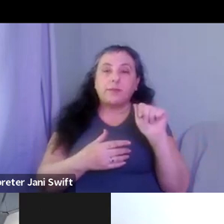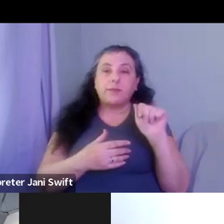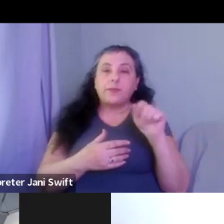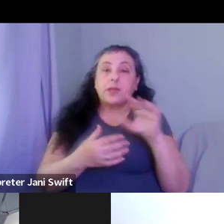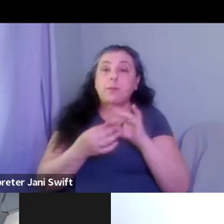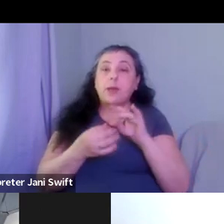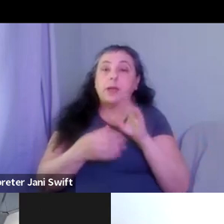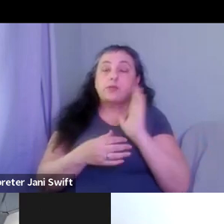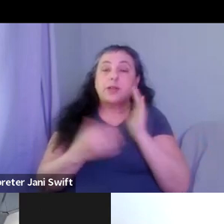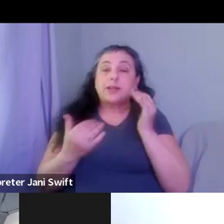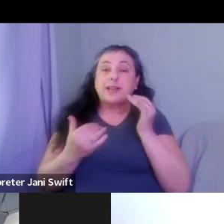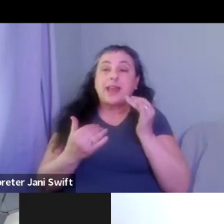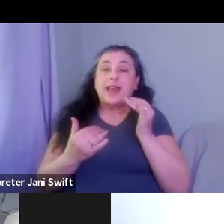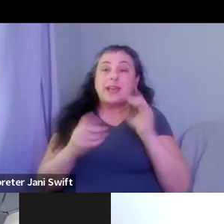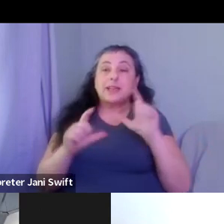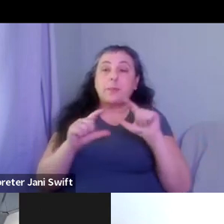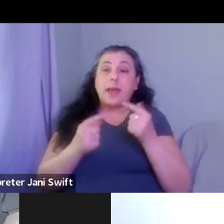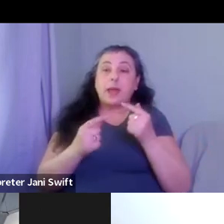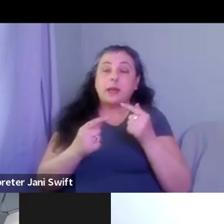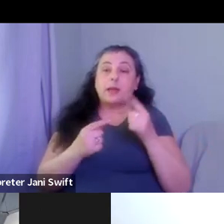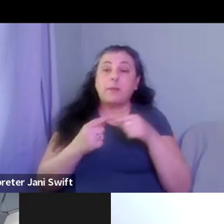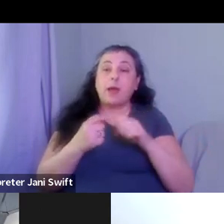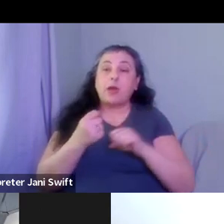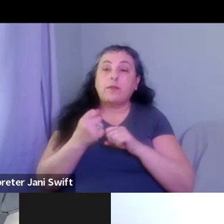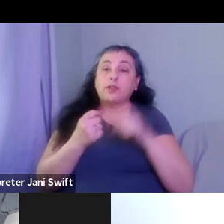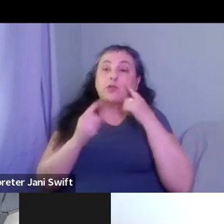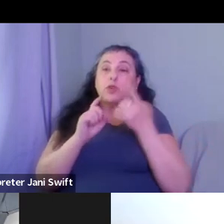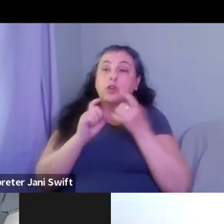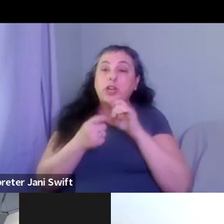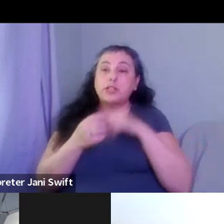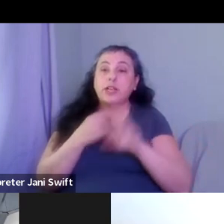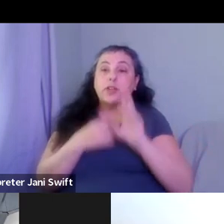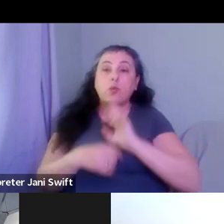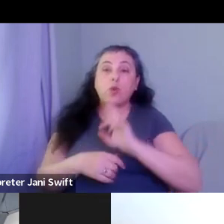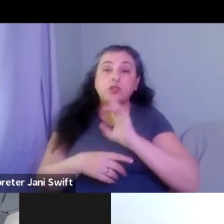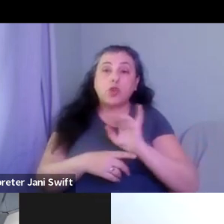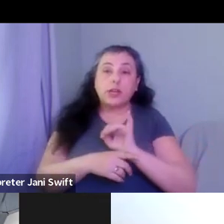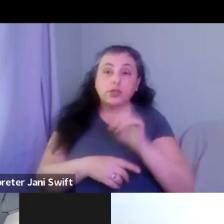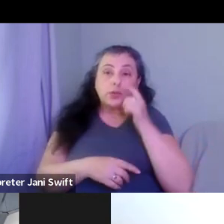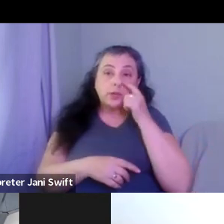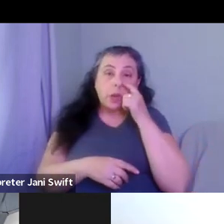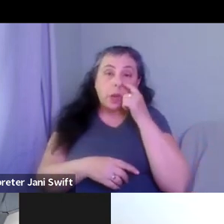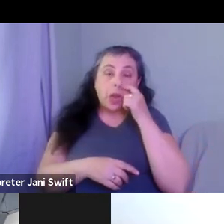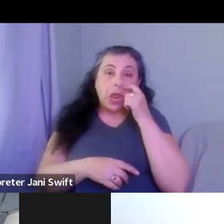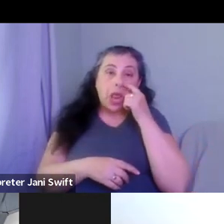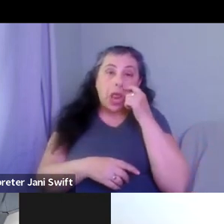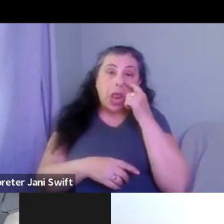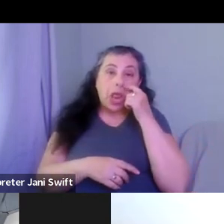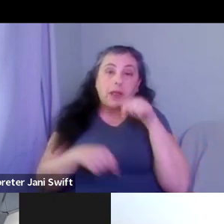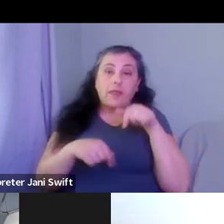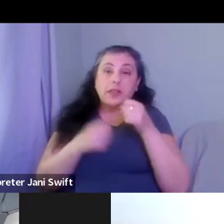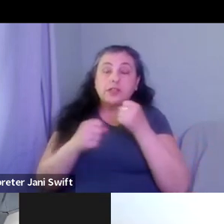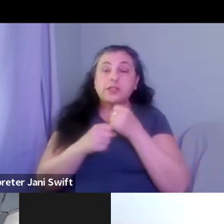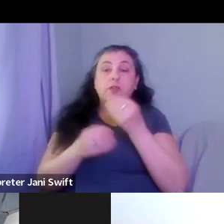mentioned before, today's panel is about advocates for change in the restaurant industry. For this year's